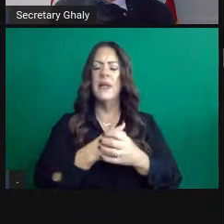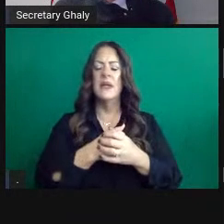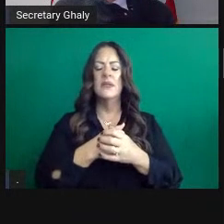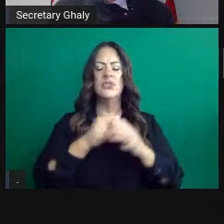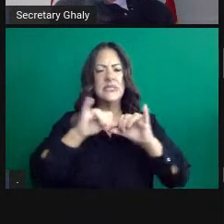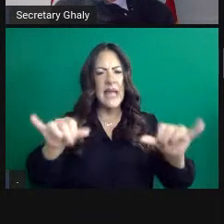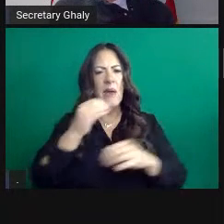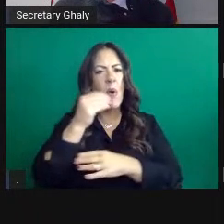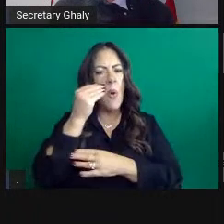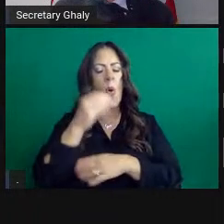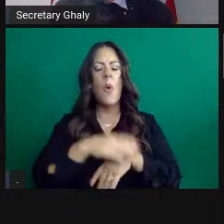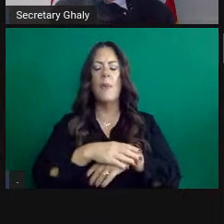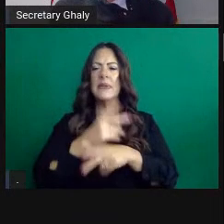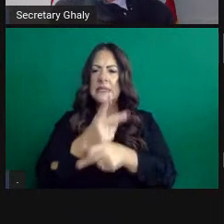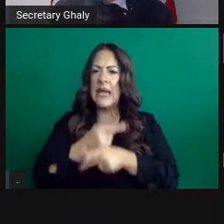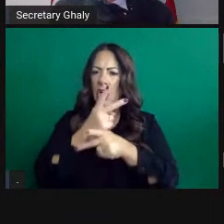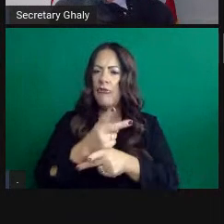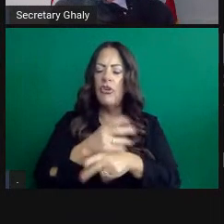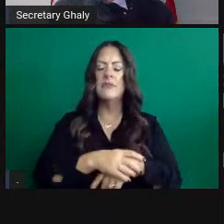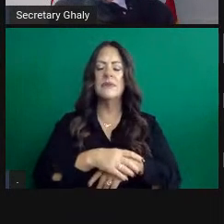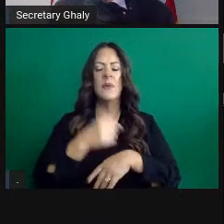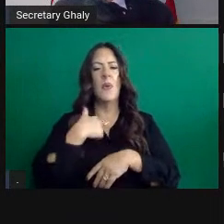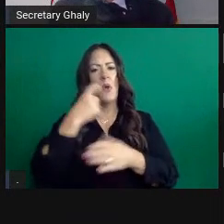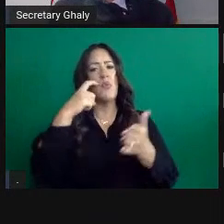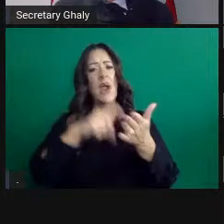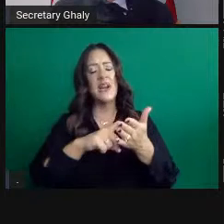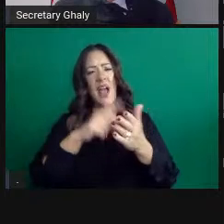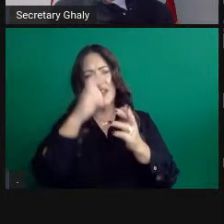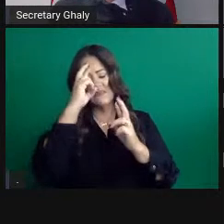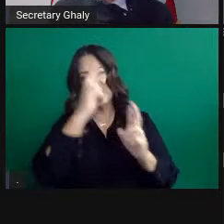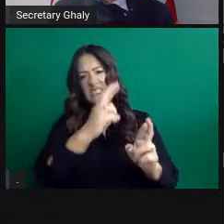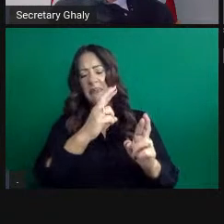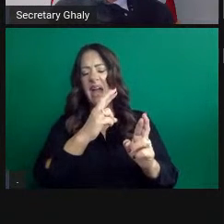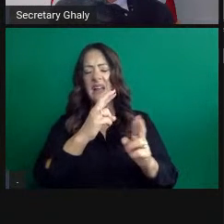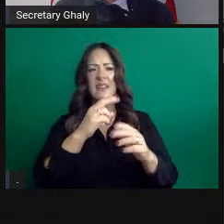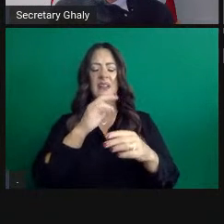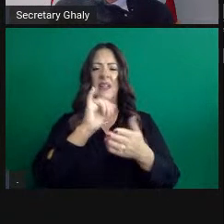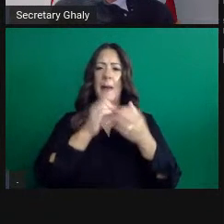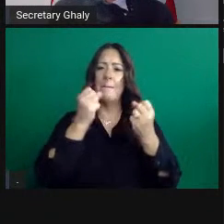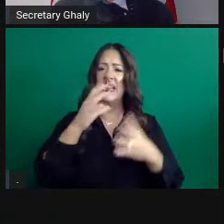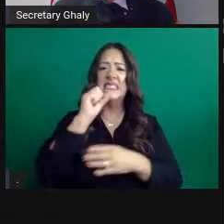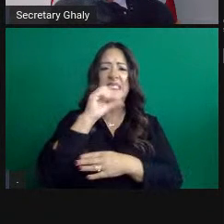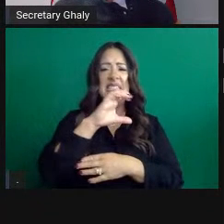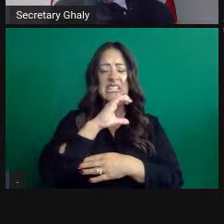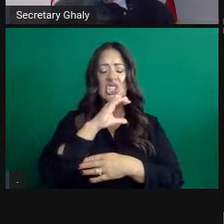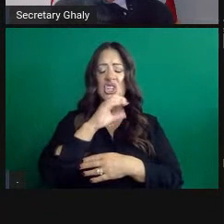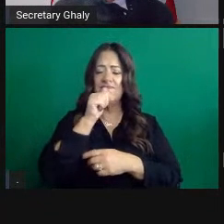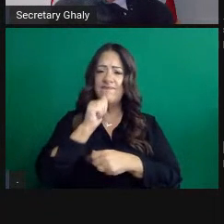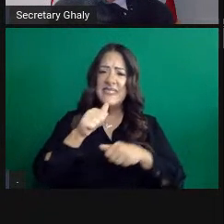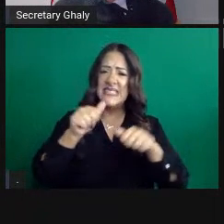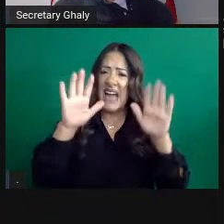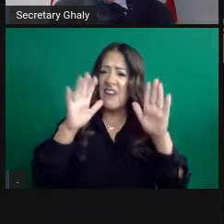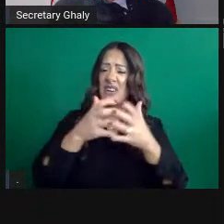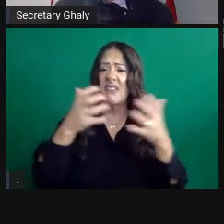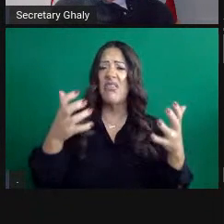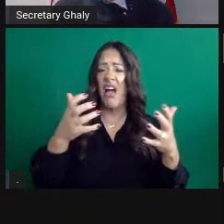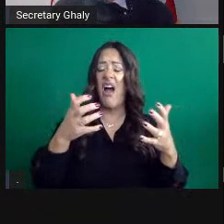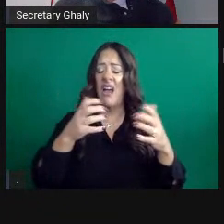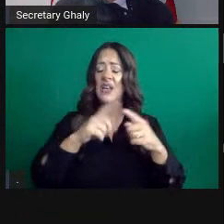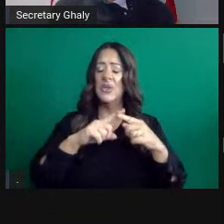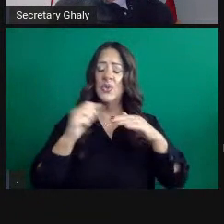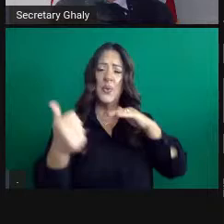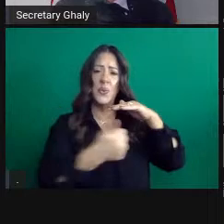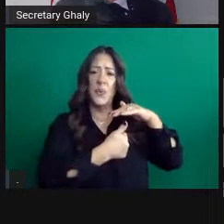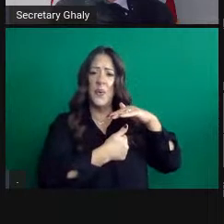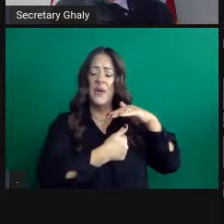at-risk Californians have been important heroes for their leadership and sacrifice throughout. The number of older